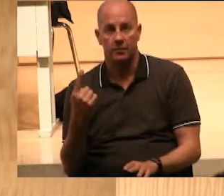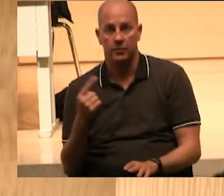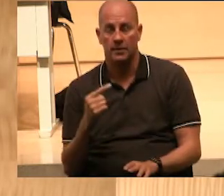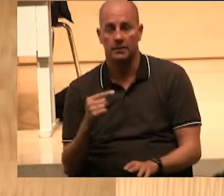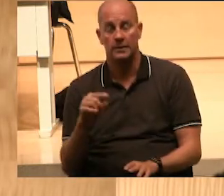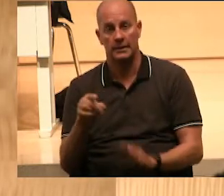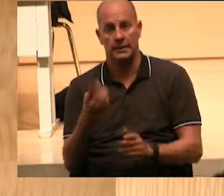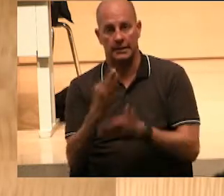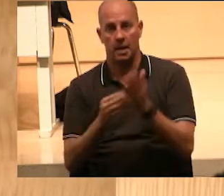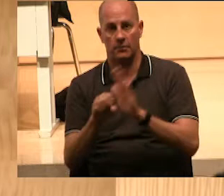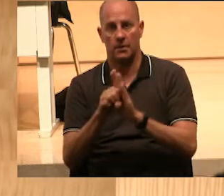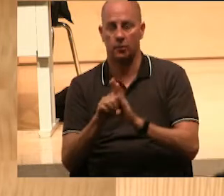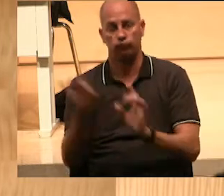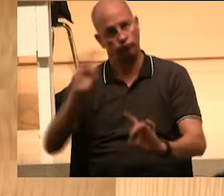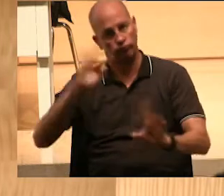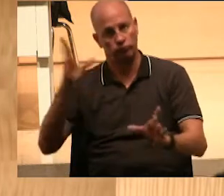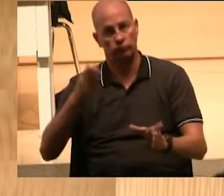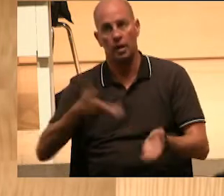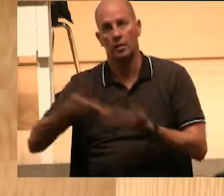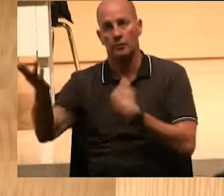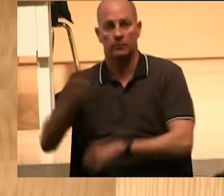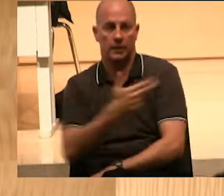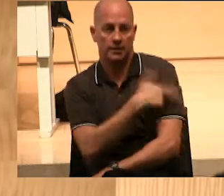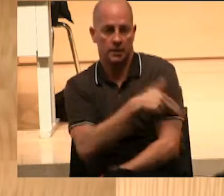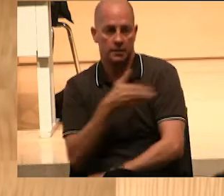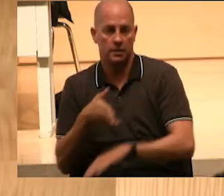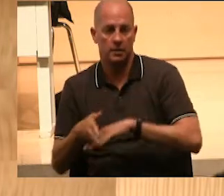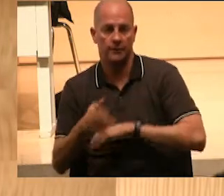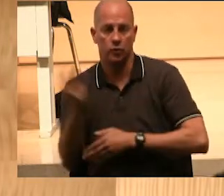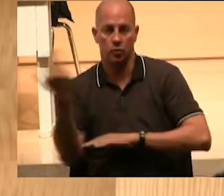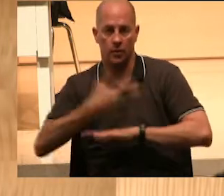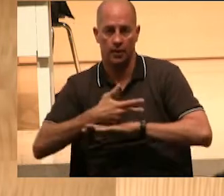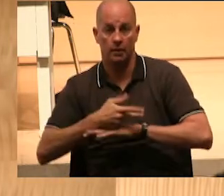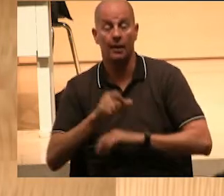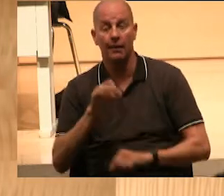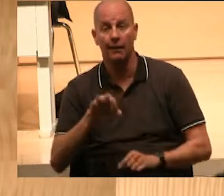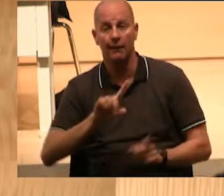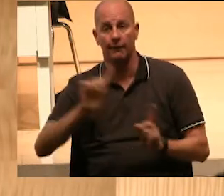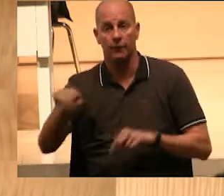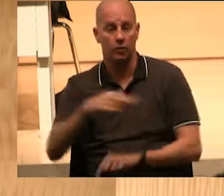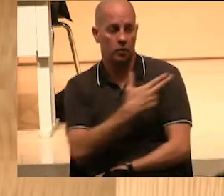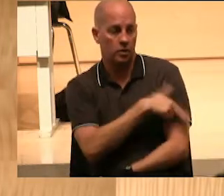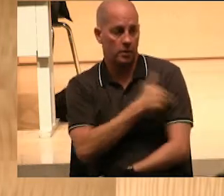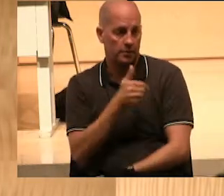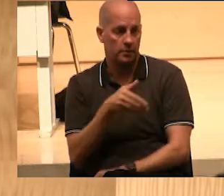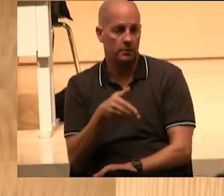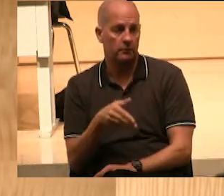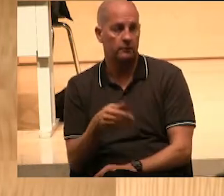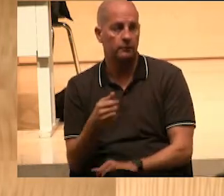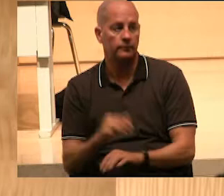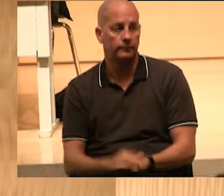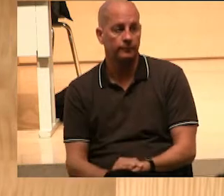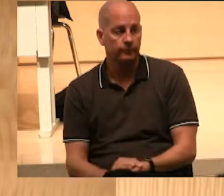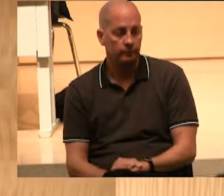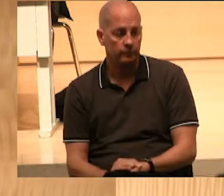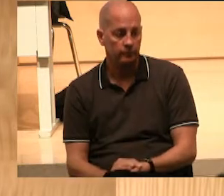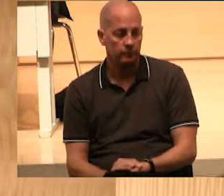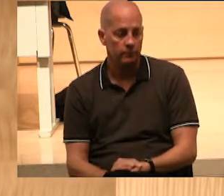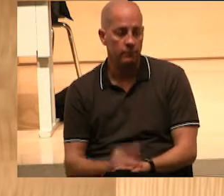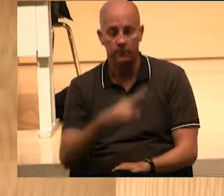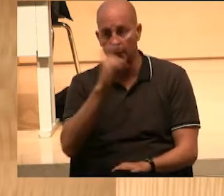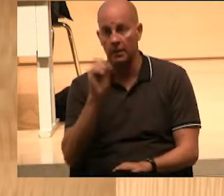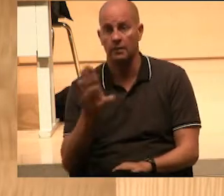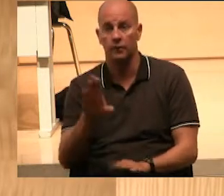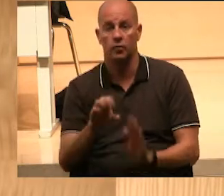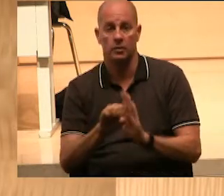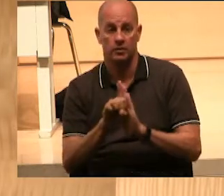that they land them in the hospital after 3 days. So if you end up in the hospital after any amount of time due to your